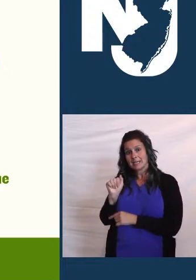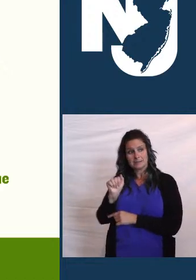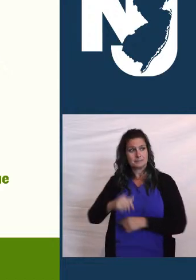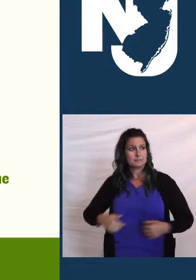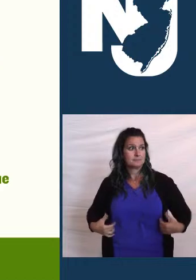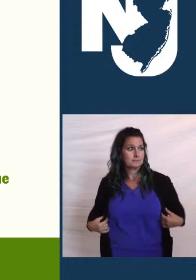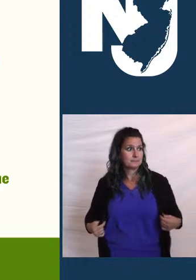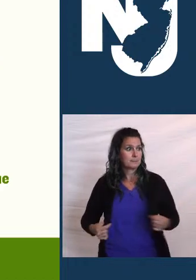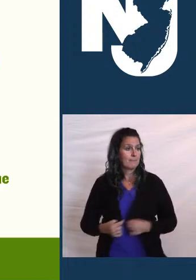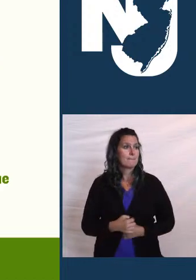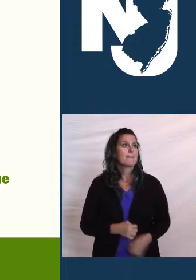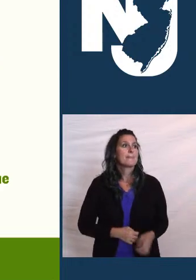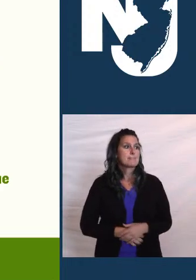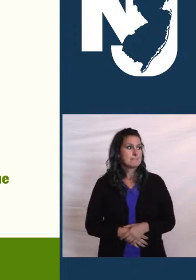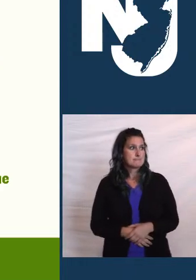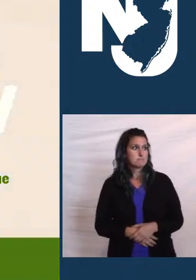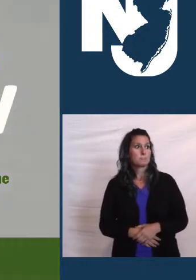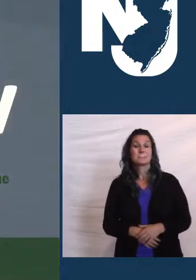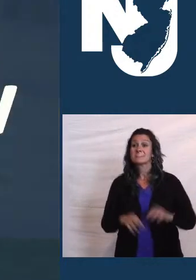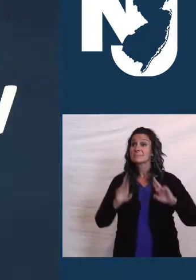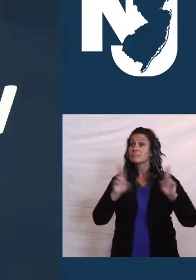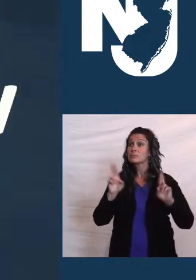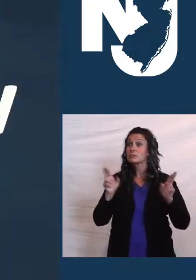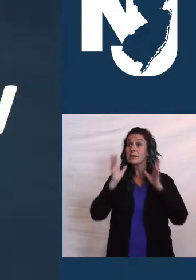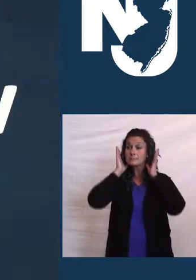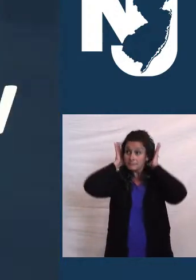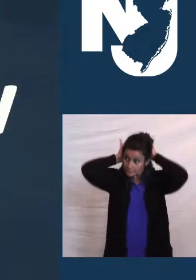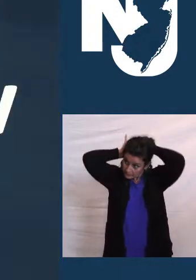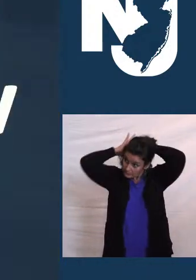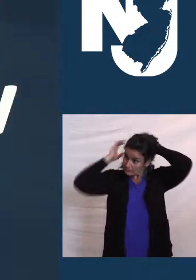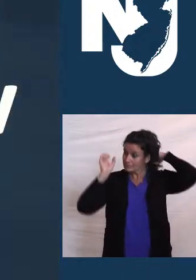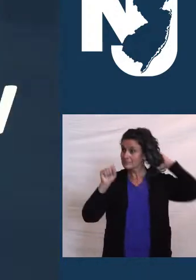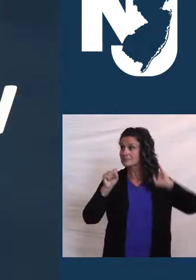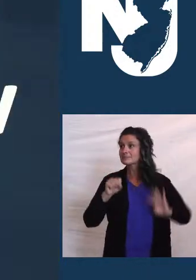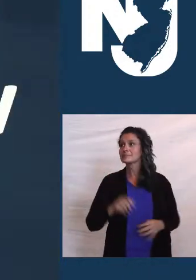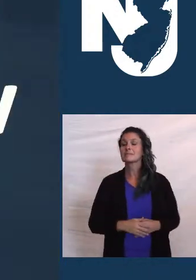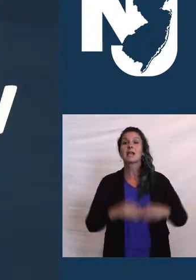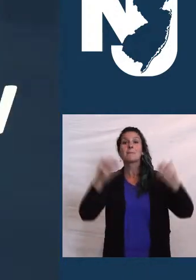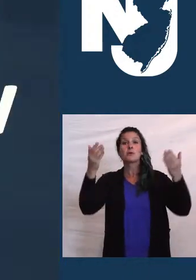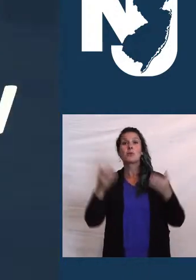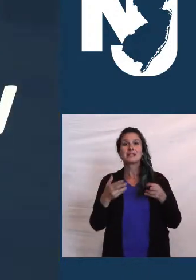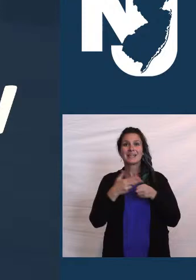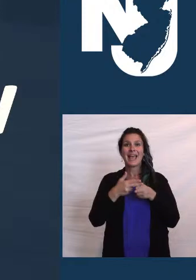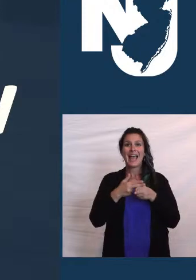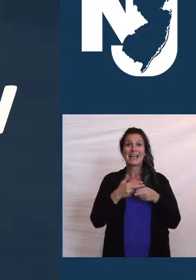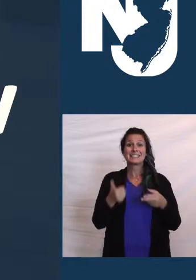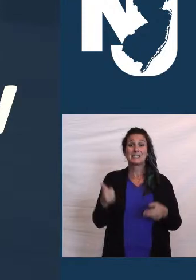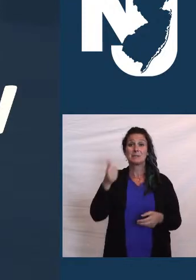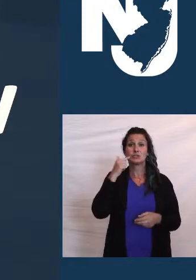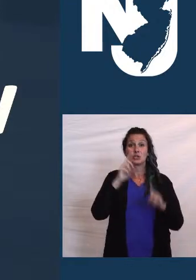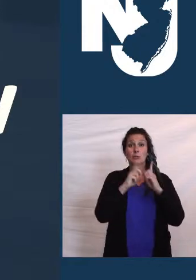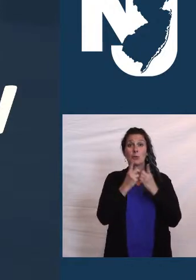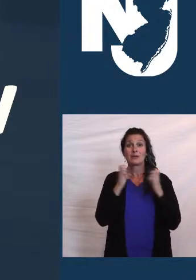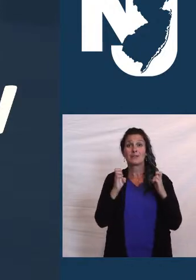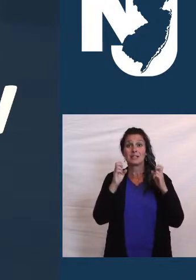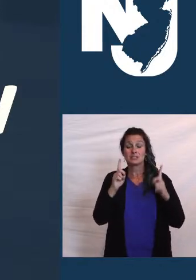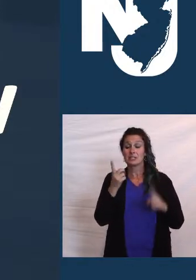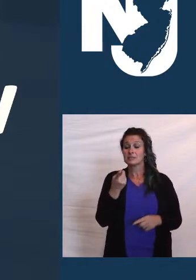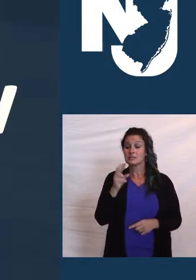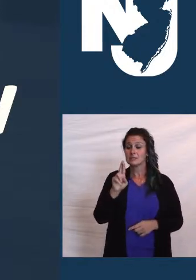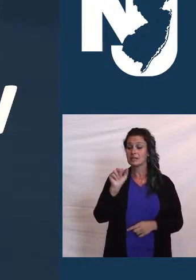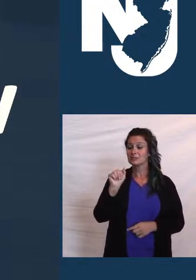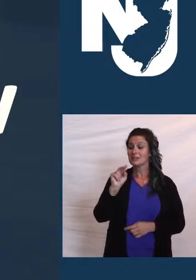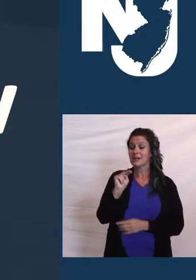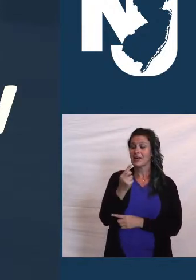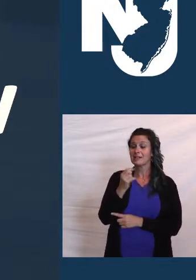nj.gov/IDA. With that, Angelica, you ready to go? Yes. Please help me welcome the Acting Commissioner of the Department of Education, Dr.